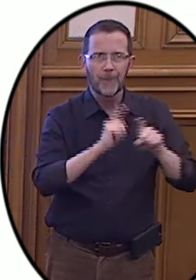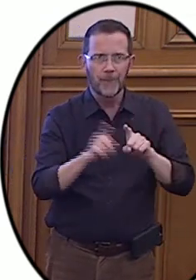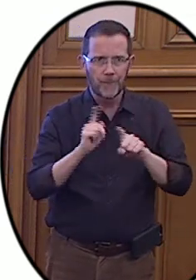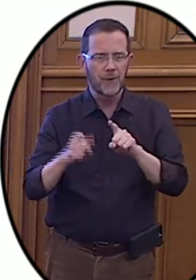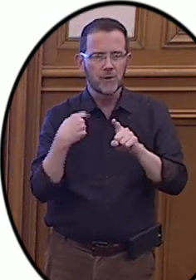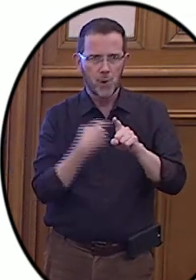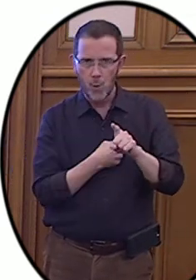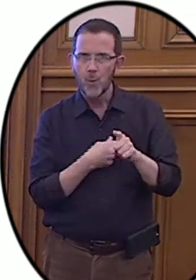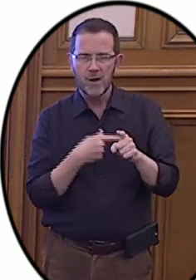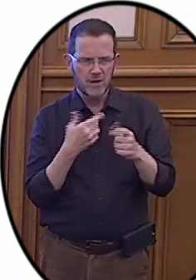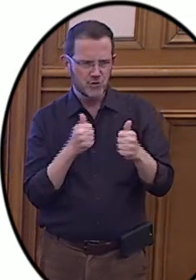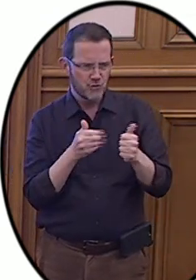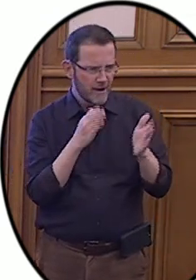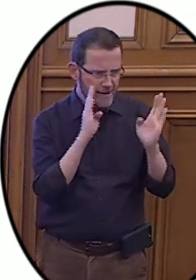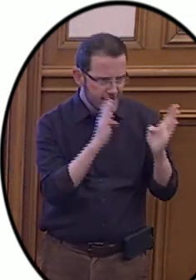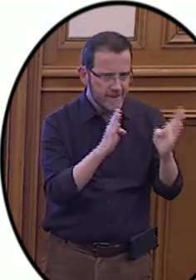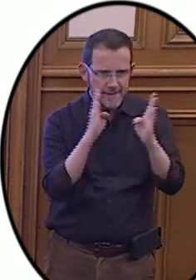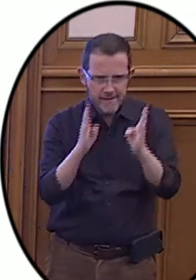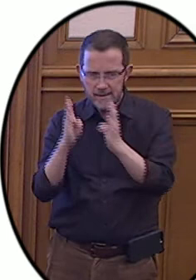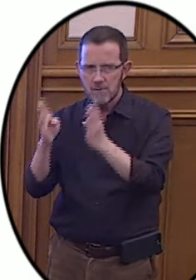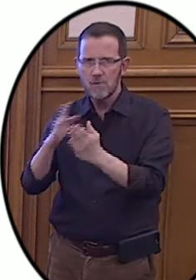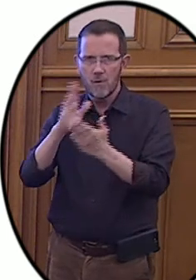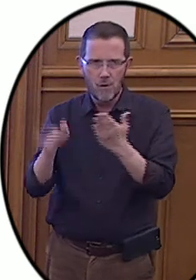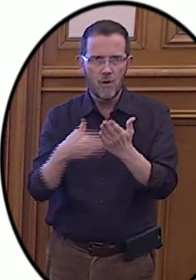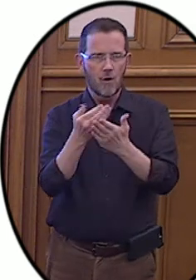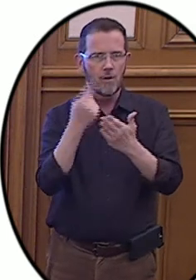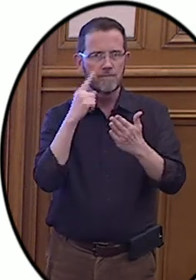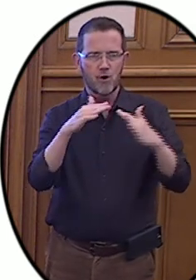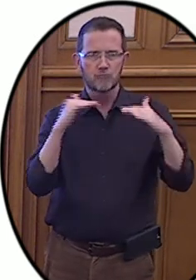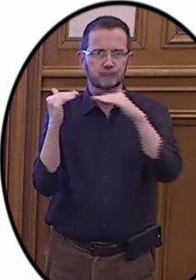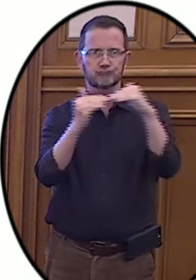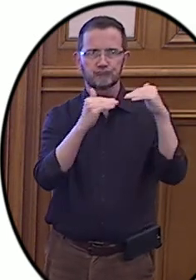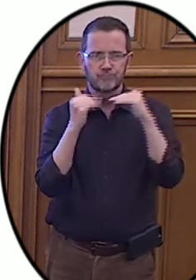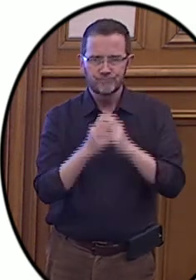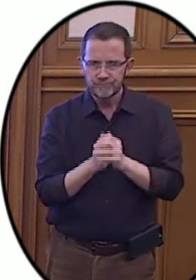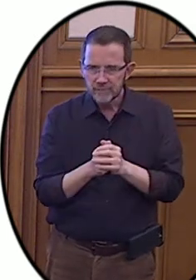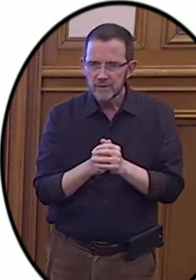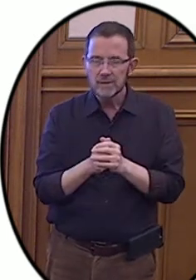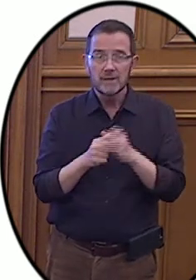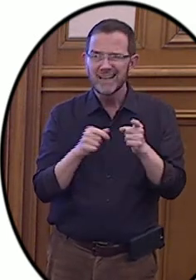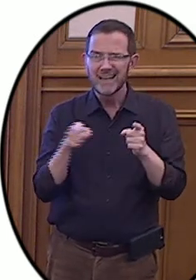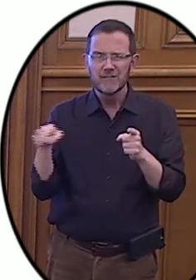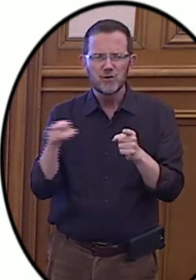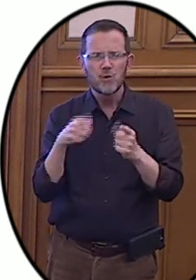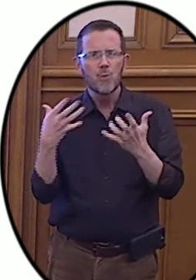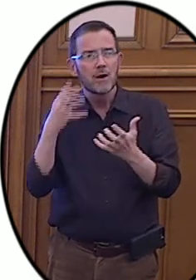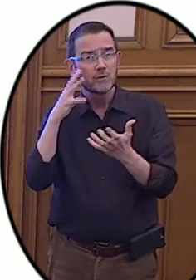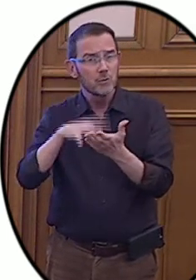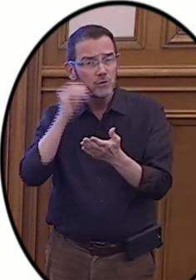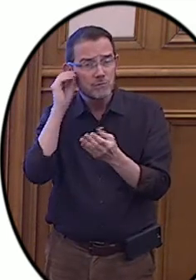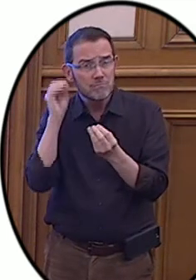I'll provide some contact information later for anyone who wants to learn more about the Human Rights Commission.